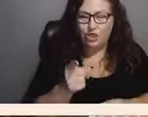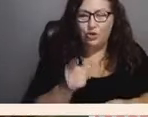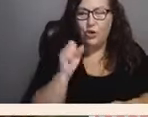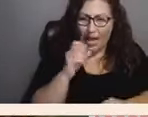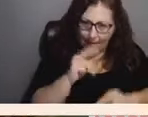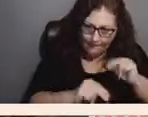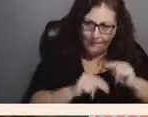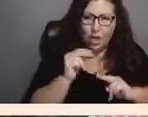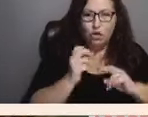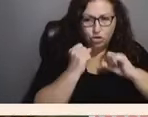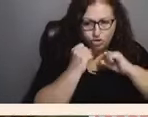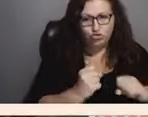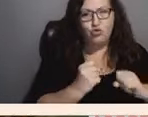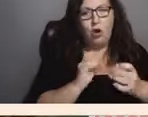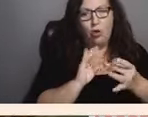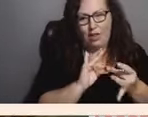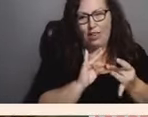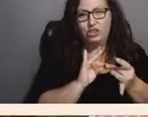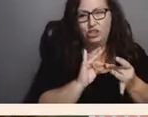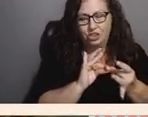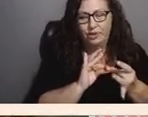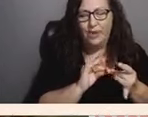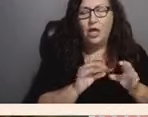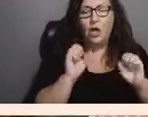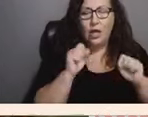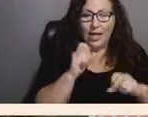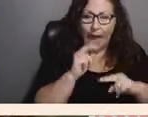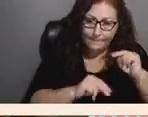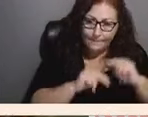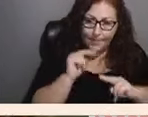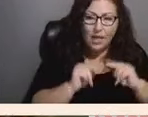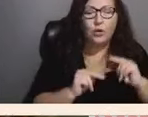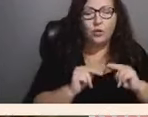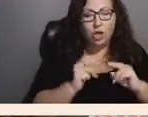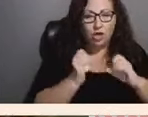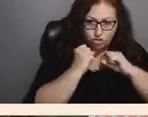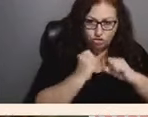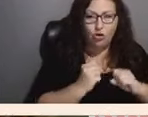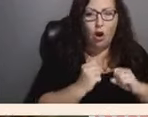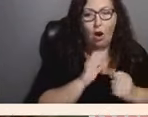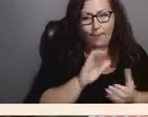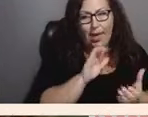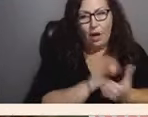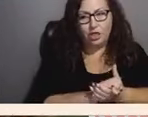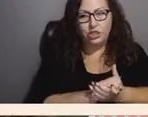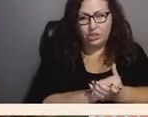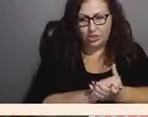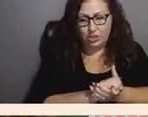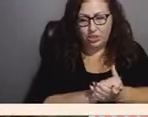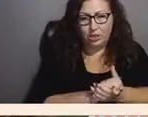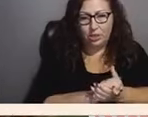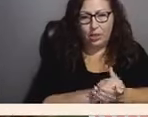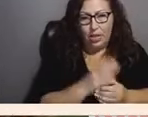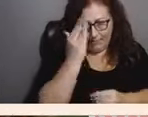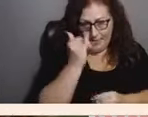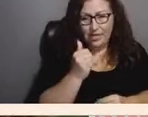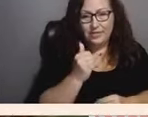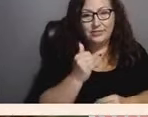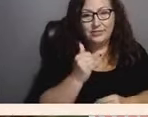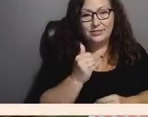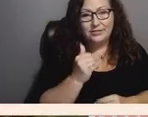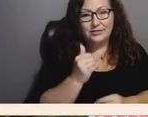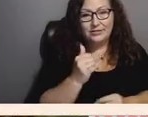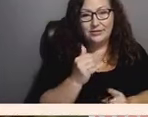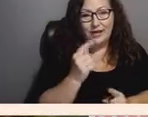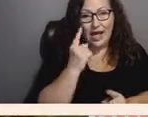strong relationship. You can build a strong marriage, because eyes have not seen and ears